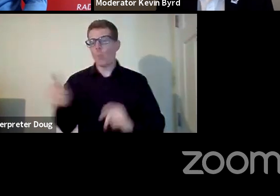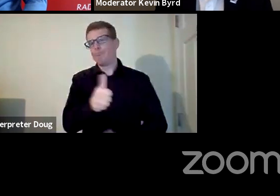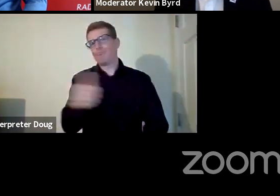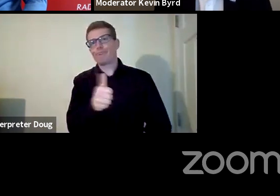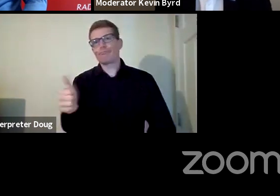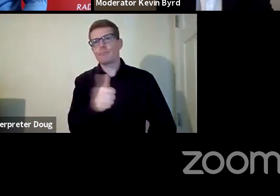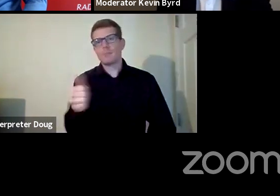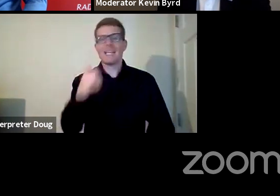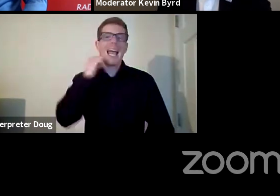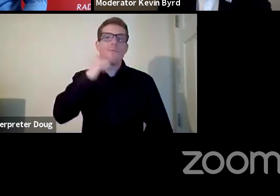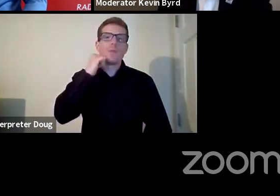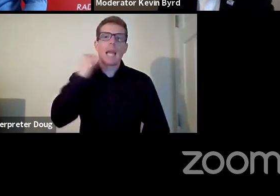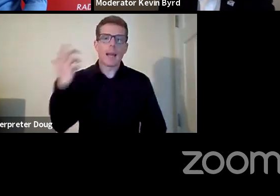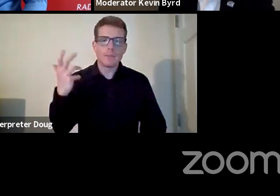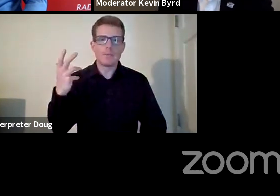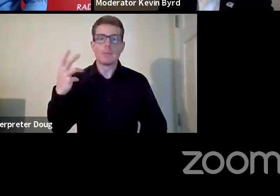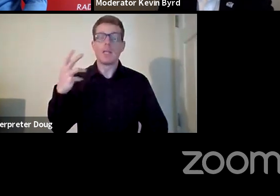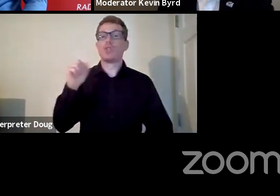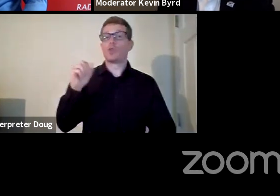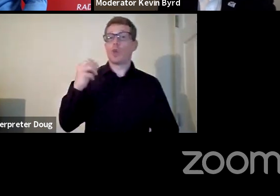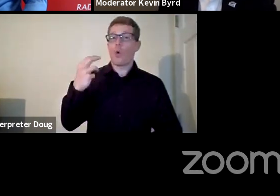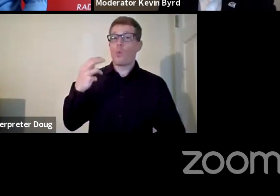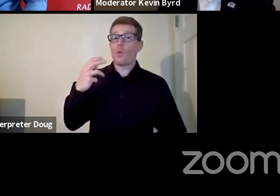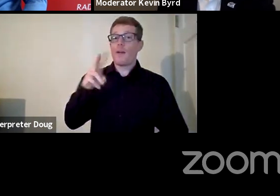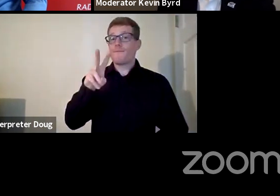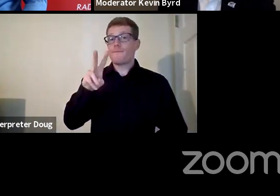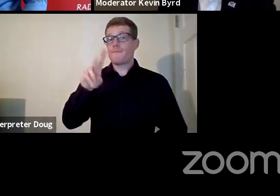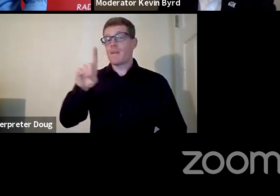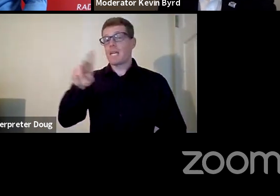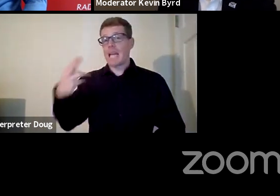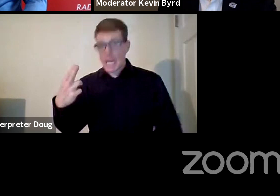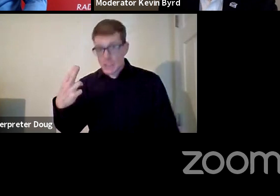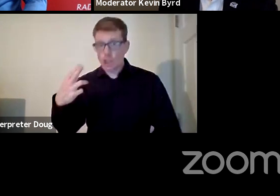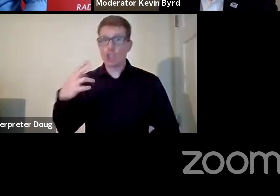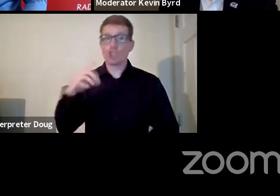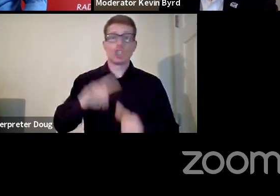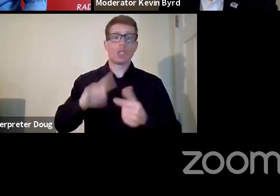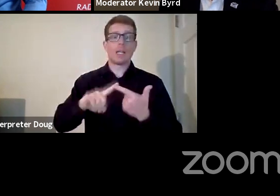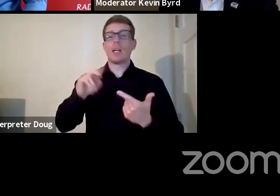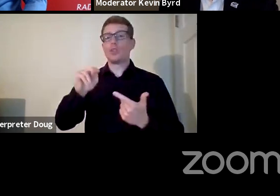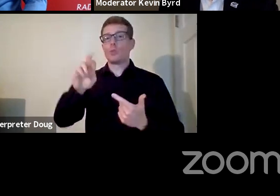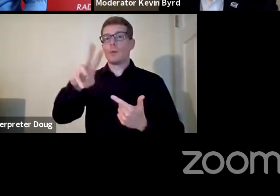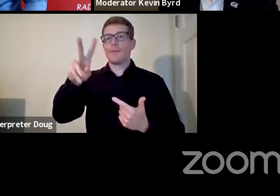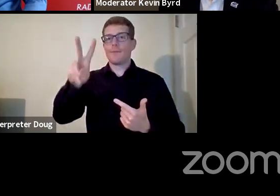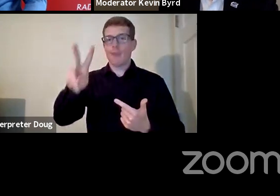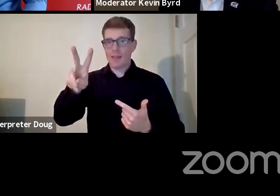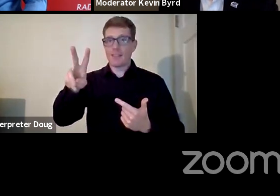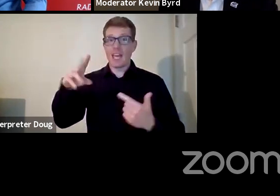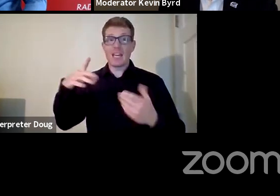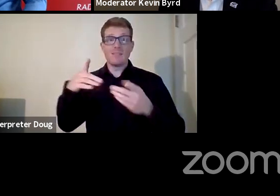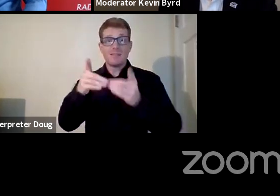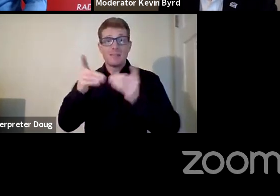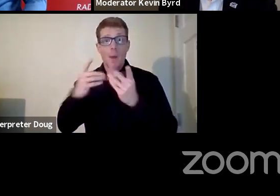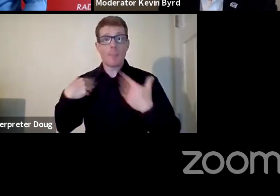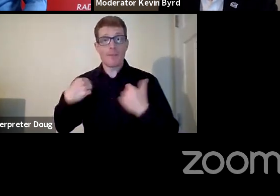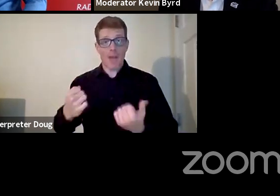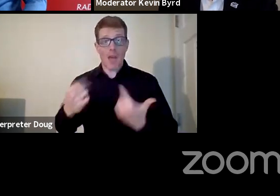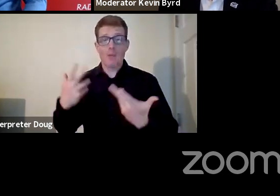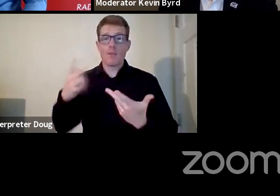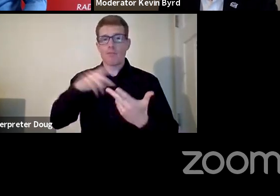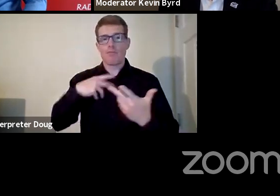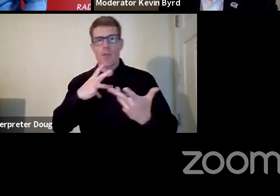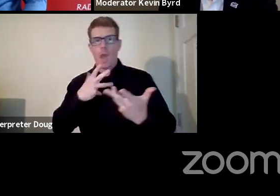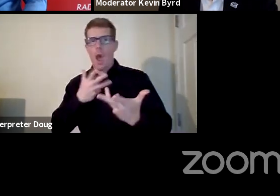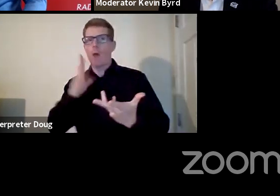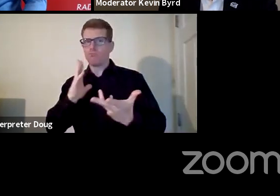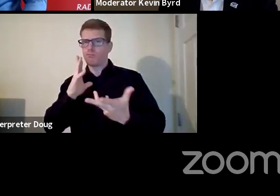New River Health District come in terms of kind of coordinating. We are planning, and we set aside housing